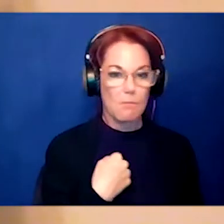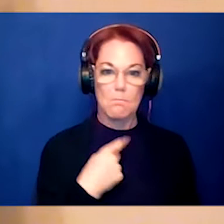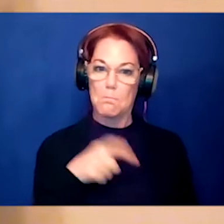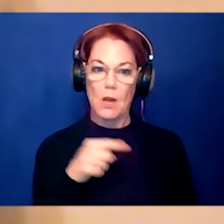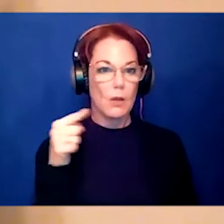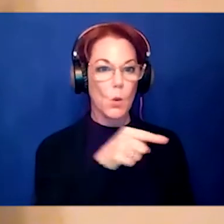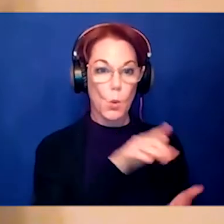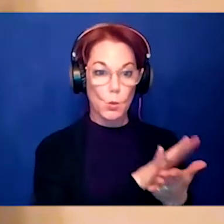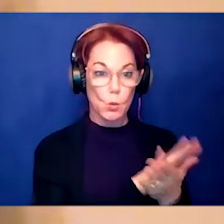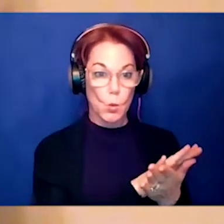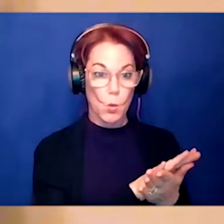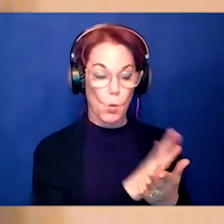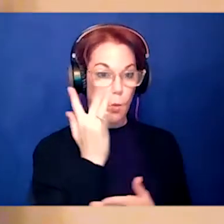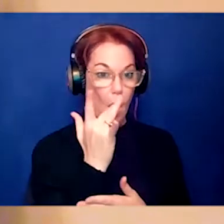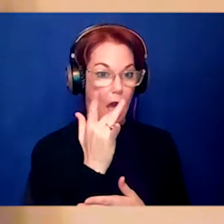leave Gihembe behind.